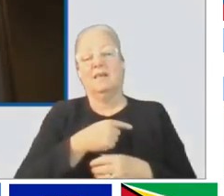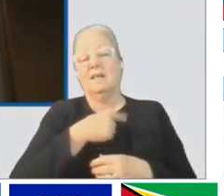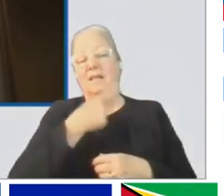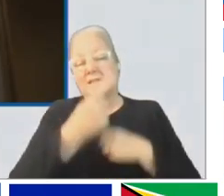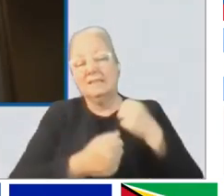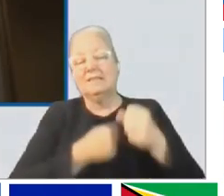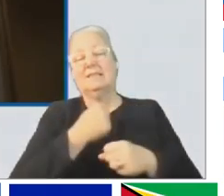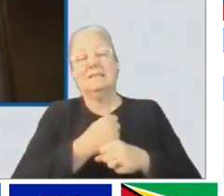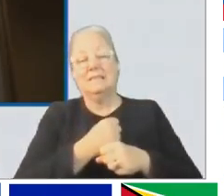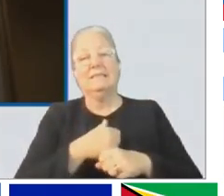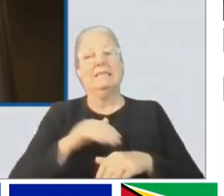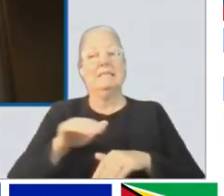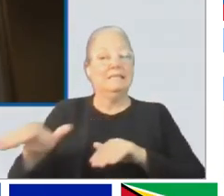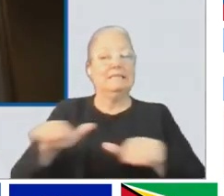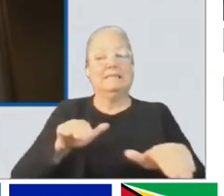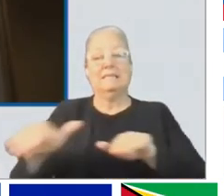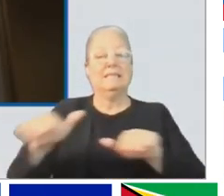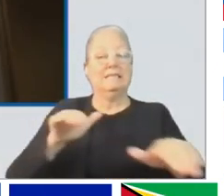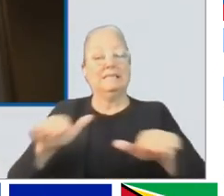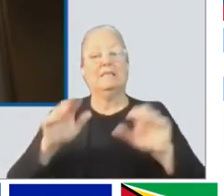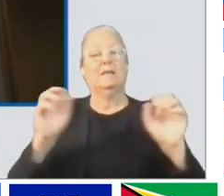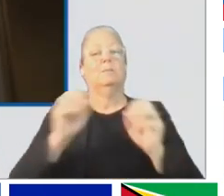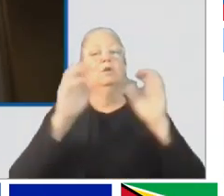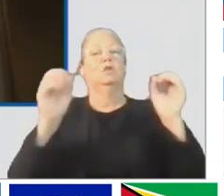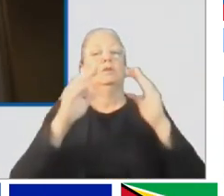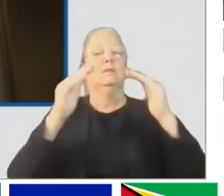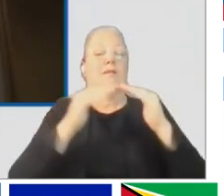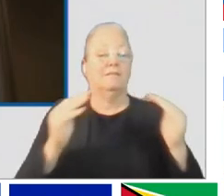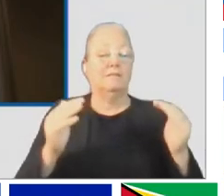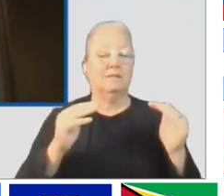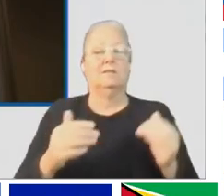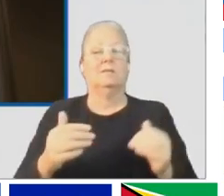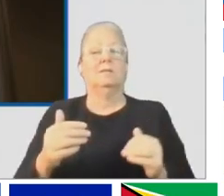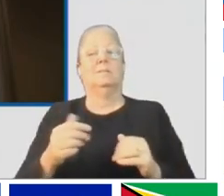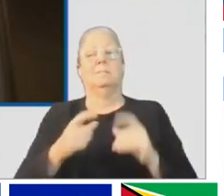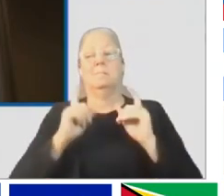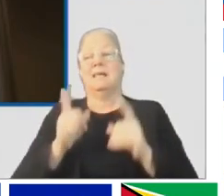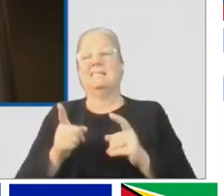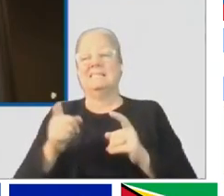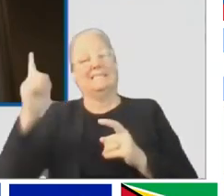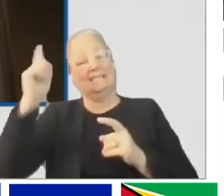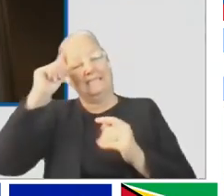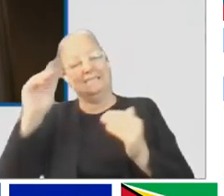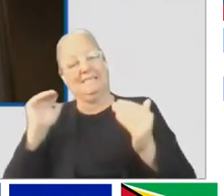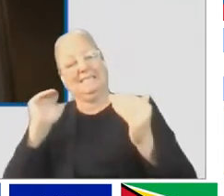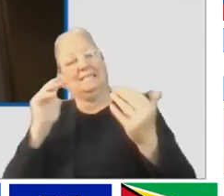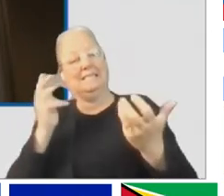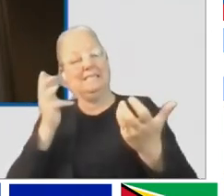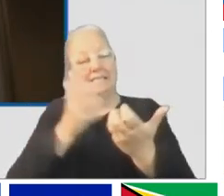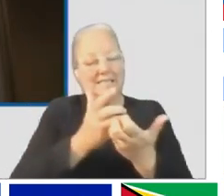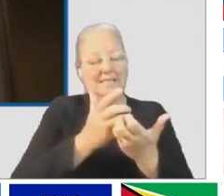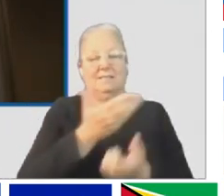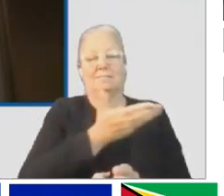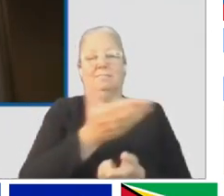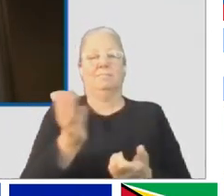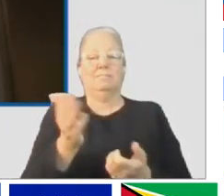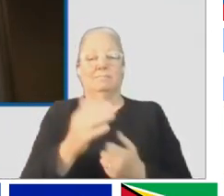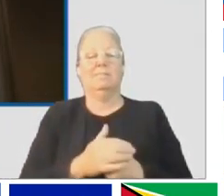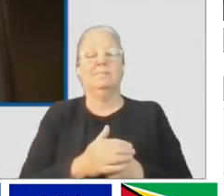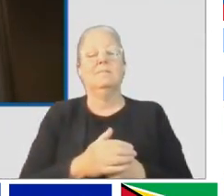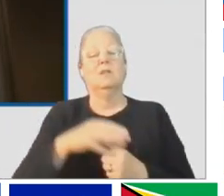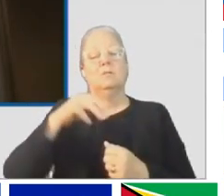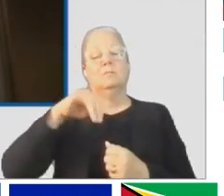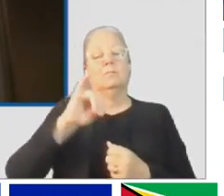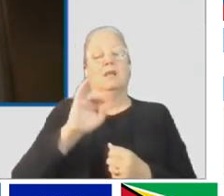emergency managers at all levels to meet the needs of the public doing a variety of compounding events. Michelle spoke a bit about this and the type of